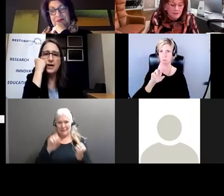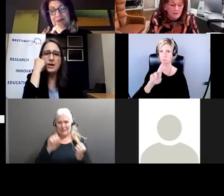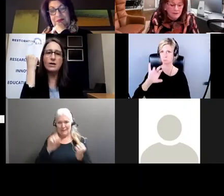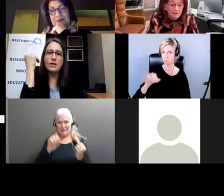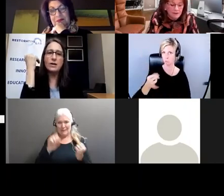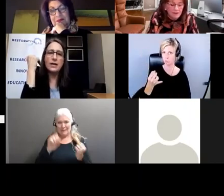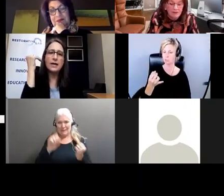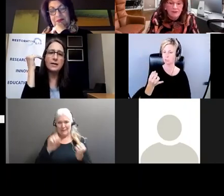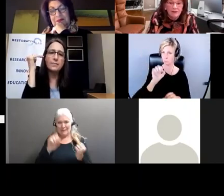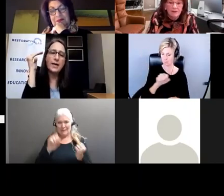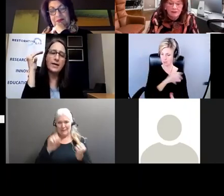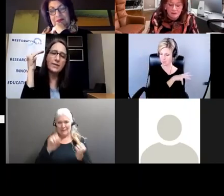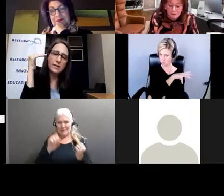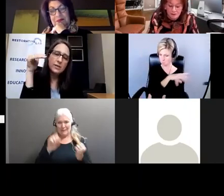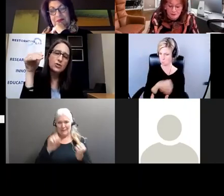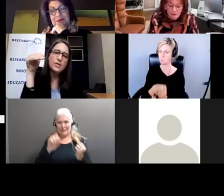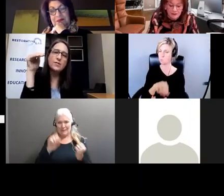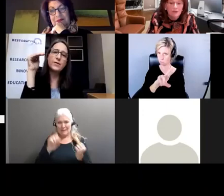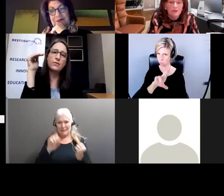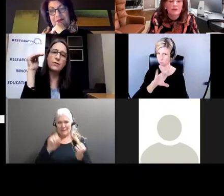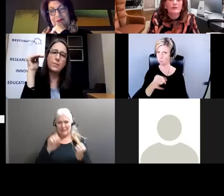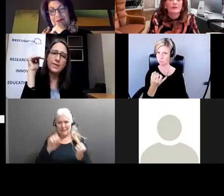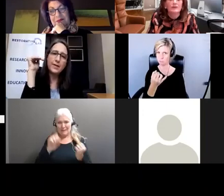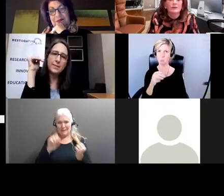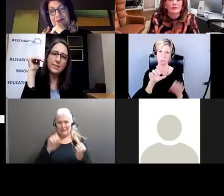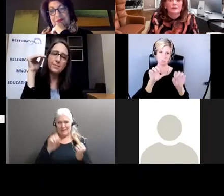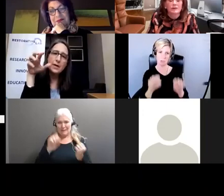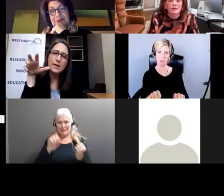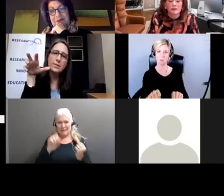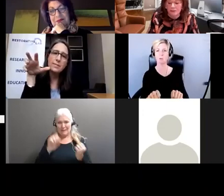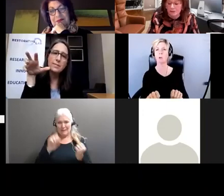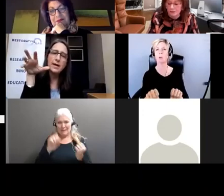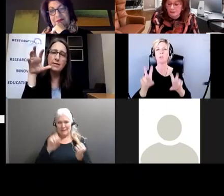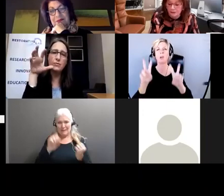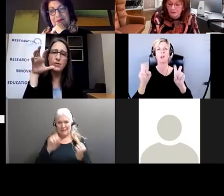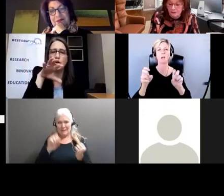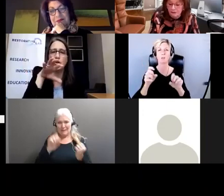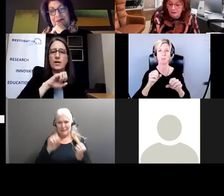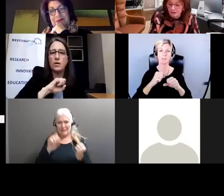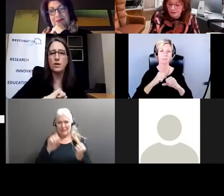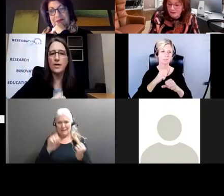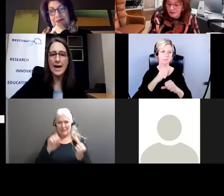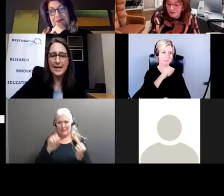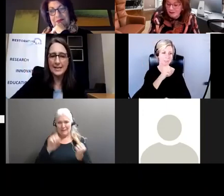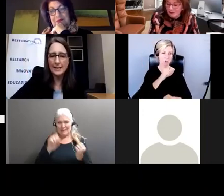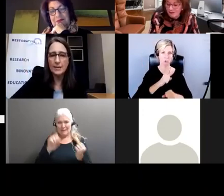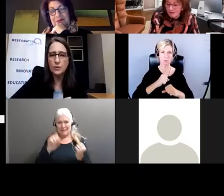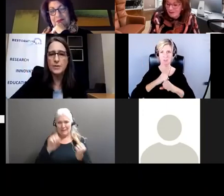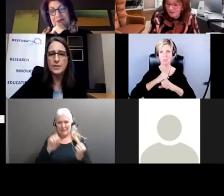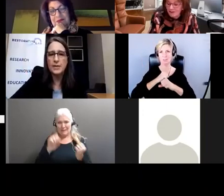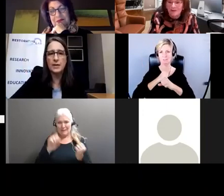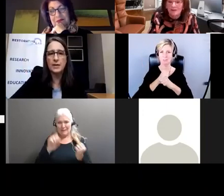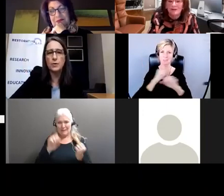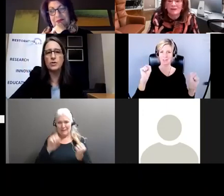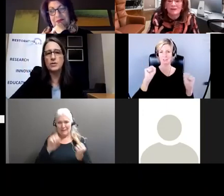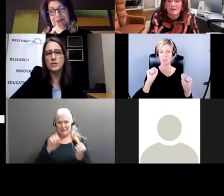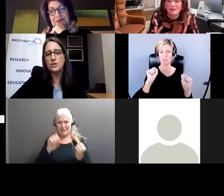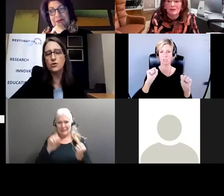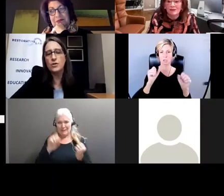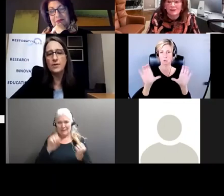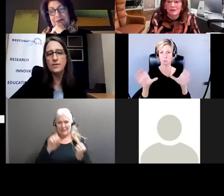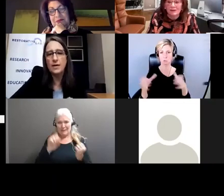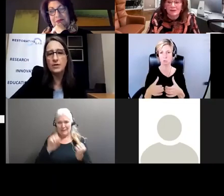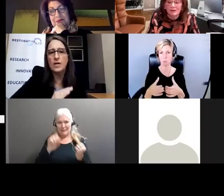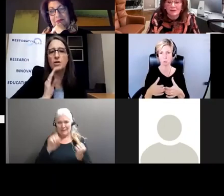used there, and the senior safety group and the they started it called HASA, which was Healing Approaches to